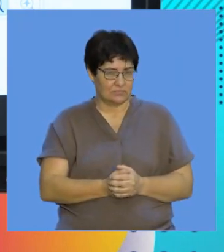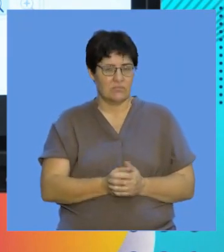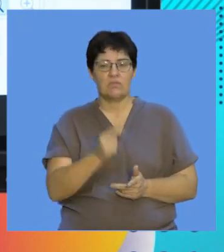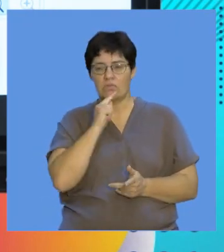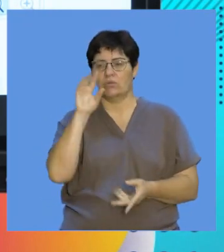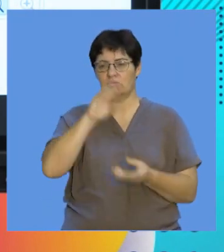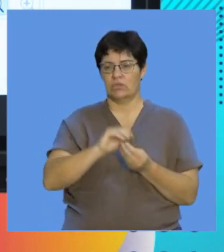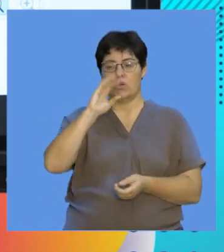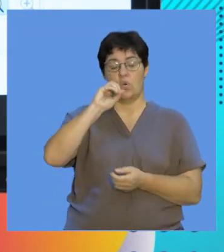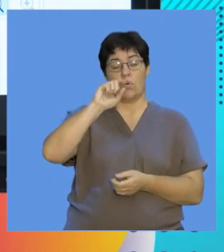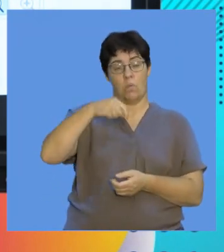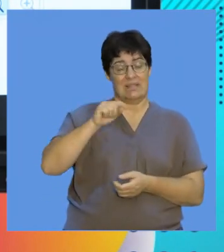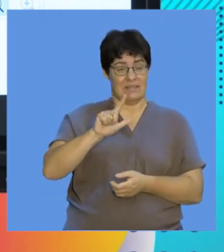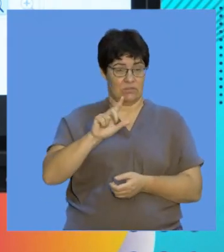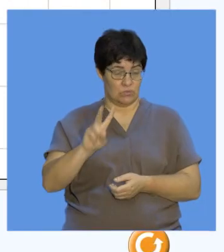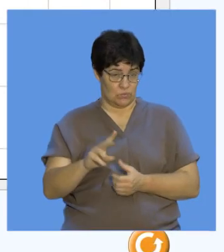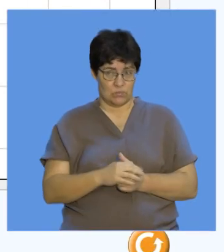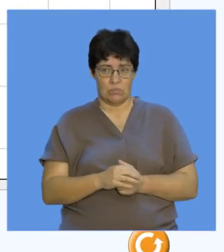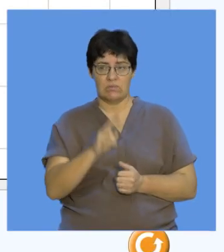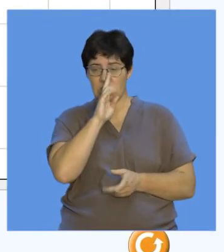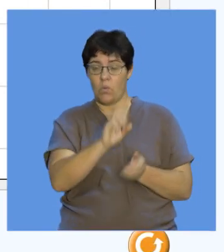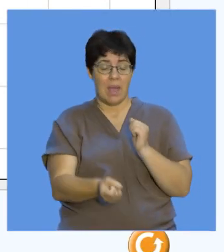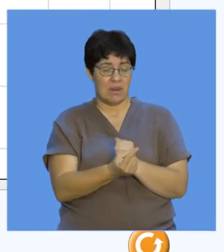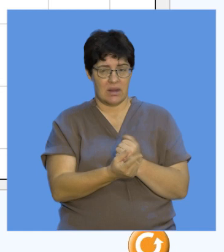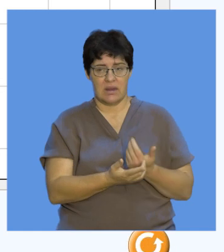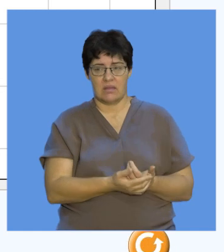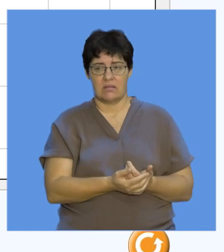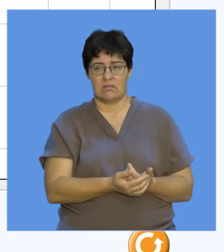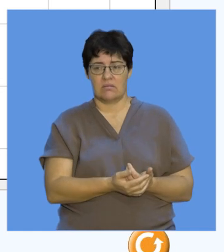is 0.72. Let's see what happens.